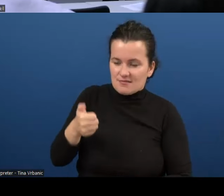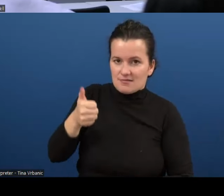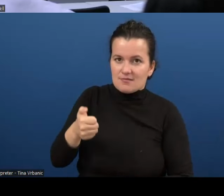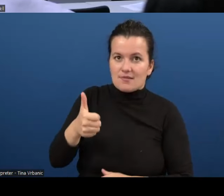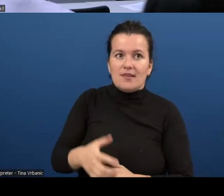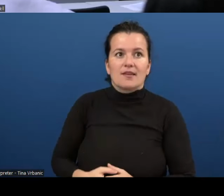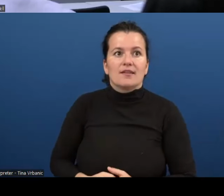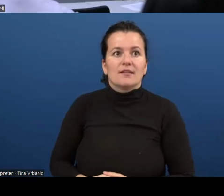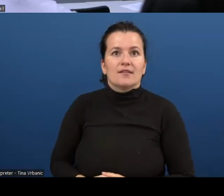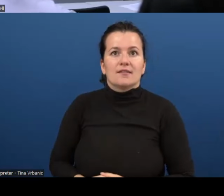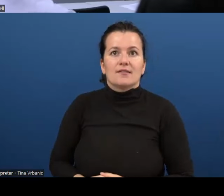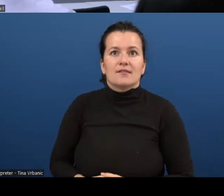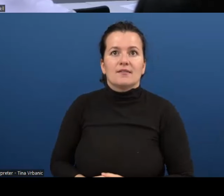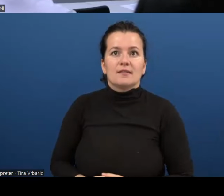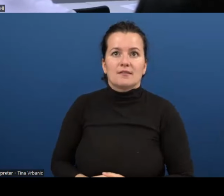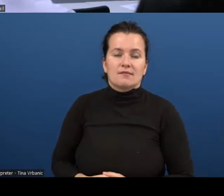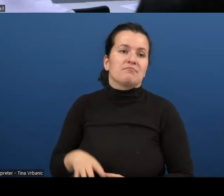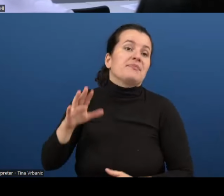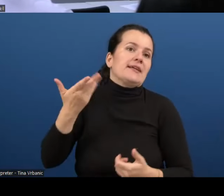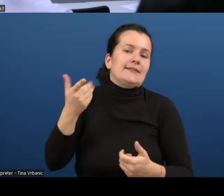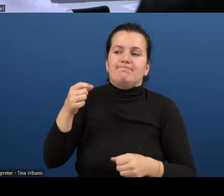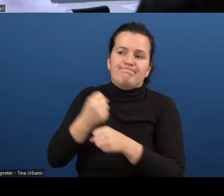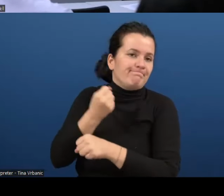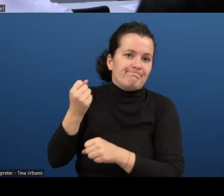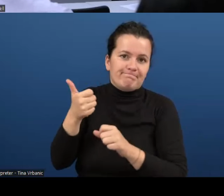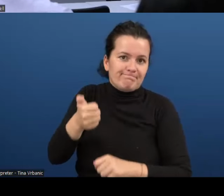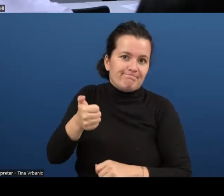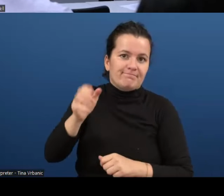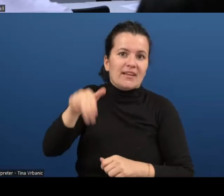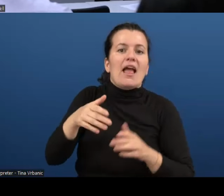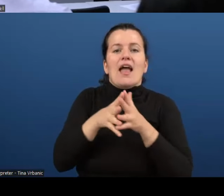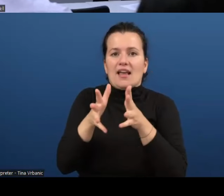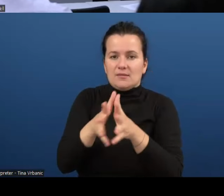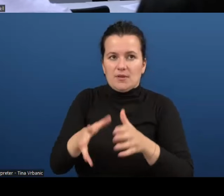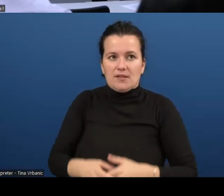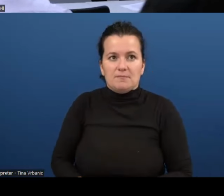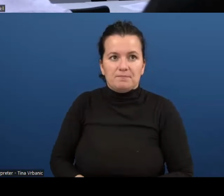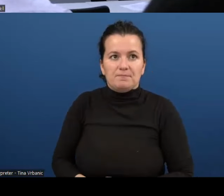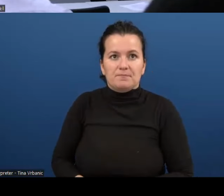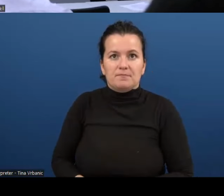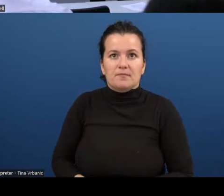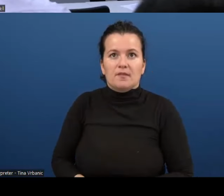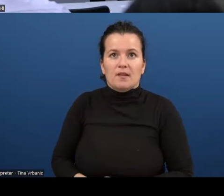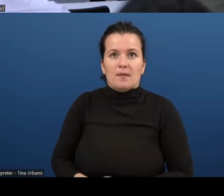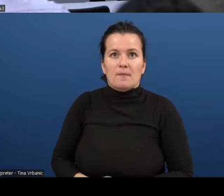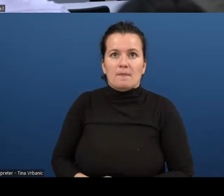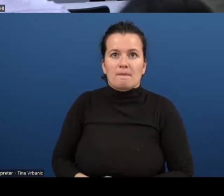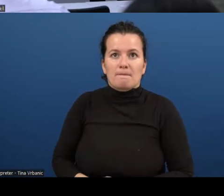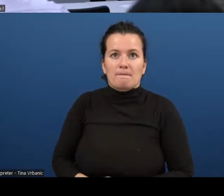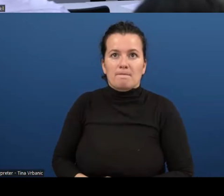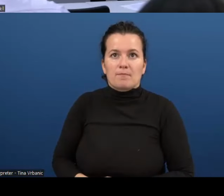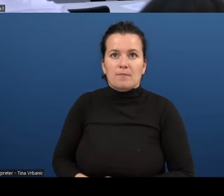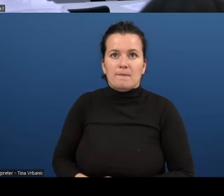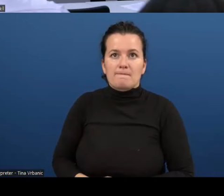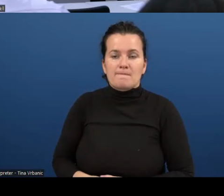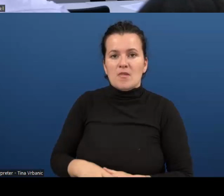That's a pity. Okay, but I can explain. So if you have a strong vibration followed by a